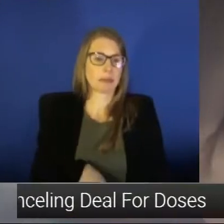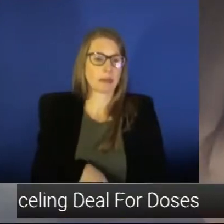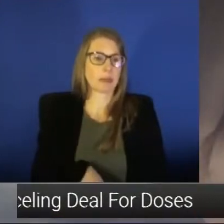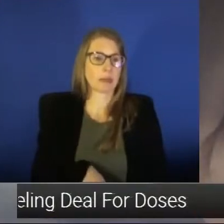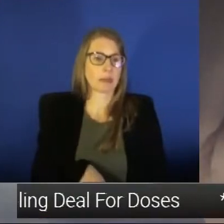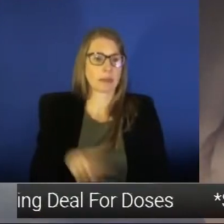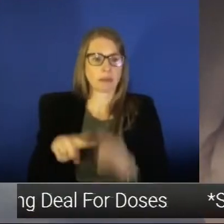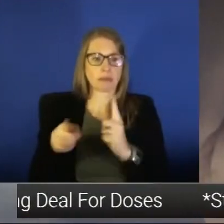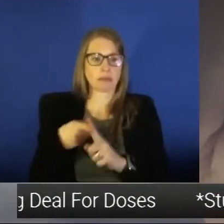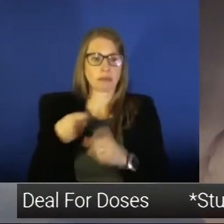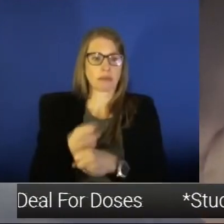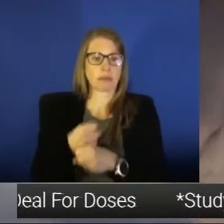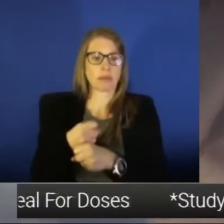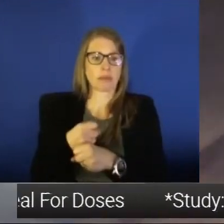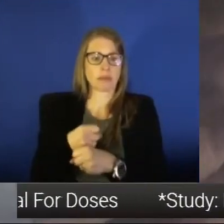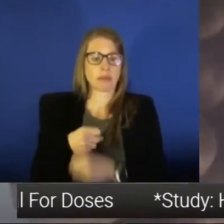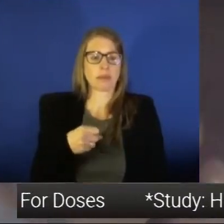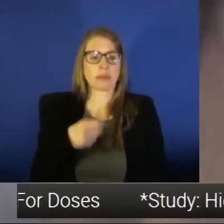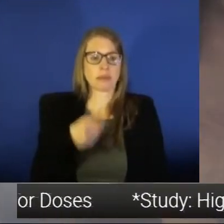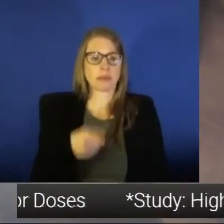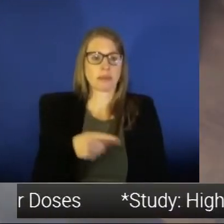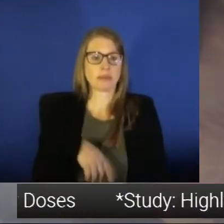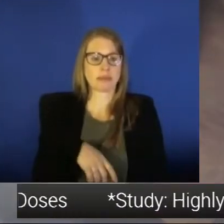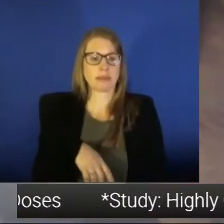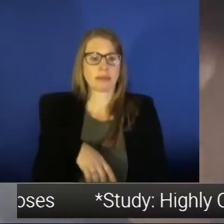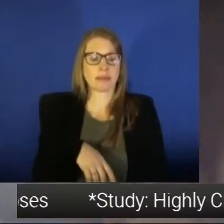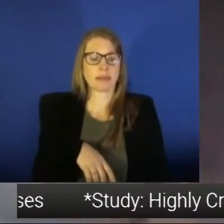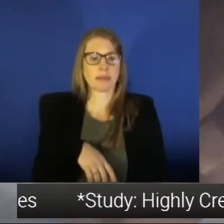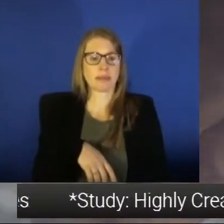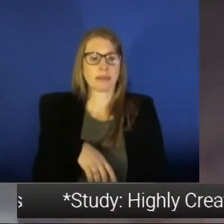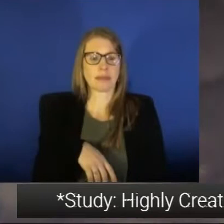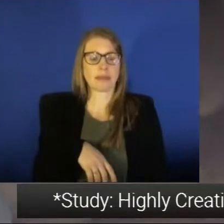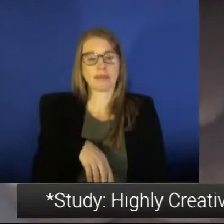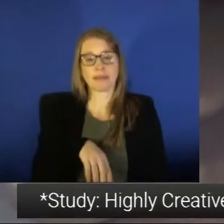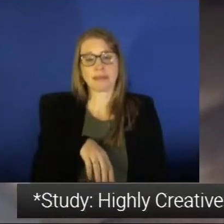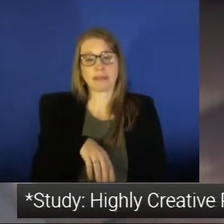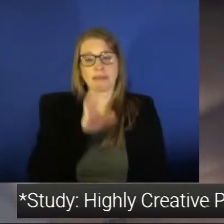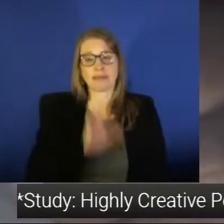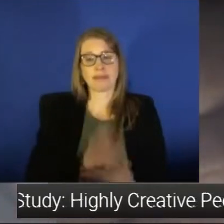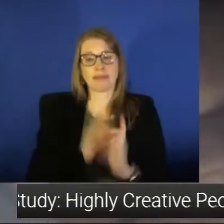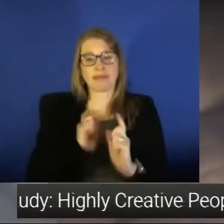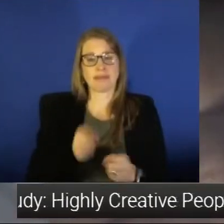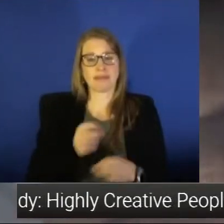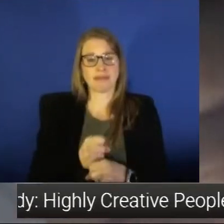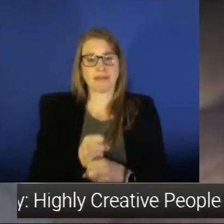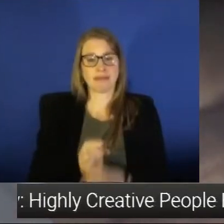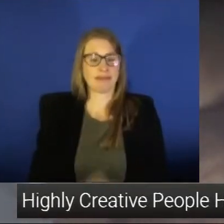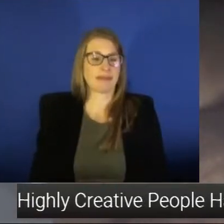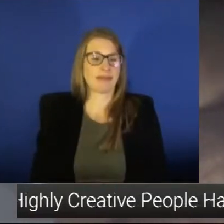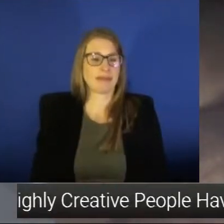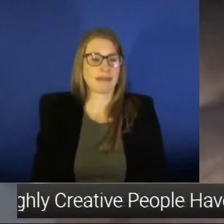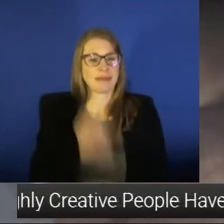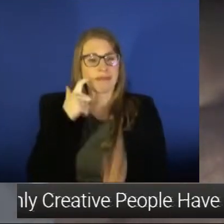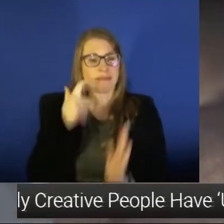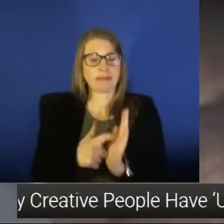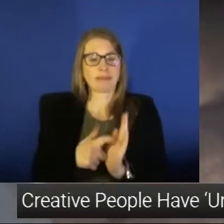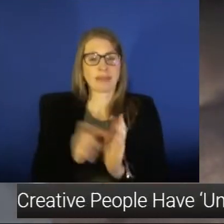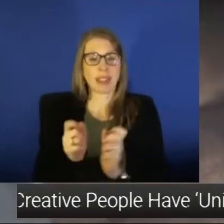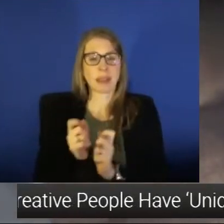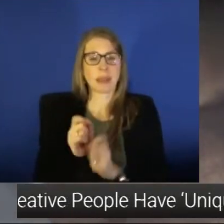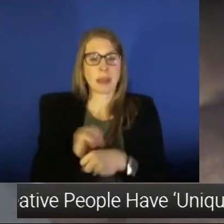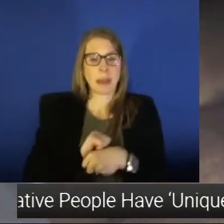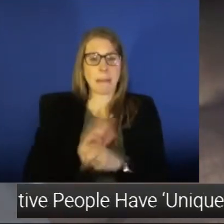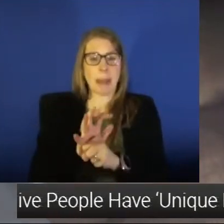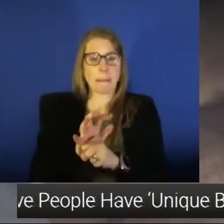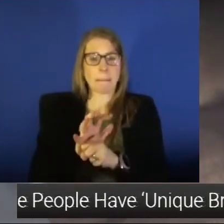Easter eggs for us. Those were our Easter presents, and I haven't got my wife an Easter gift yet. My bad. But you'll notice the little spike proteins You're in the my gift Easter that keeps egg. on